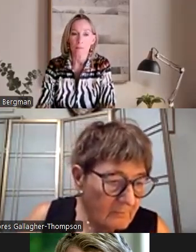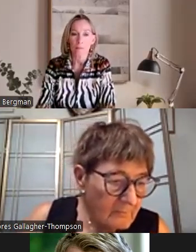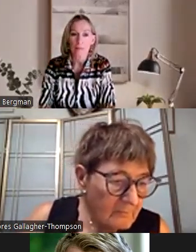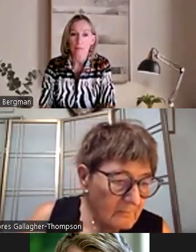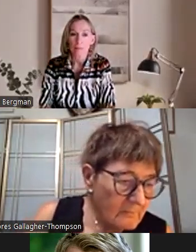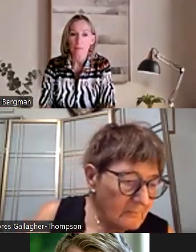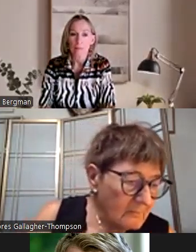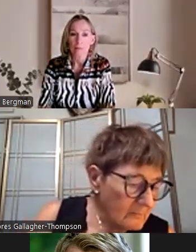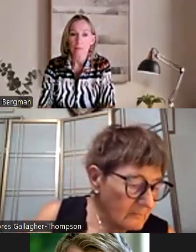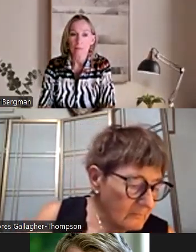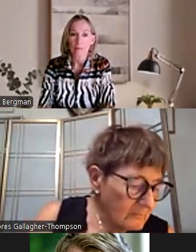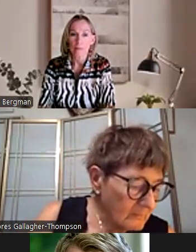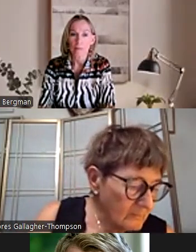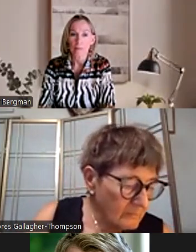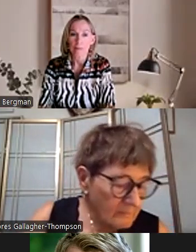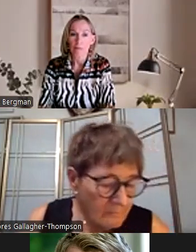That's a great add.